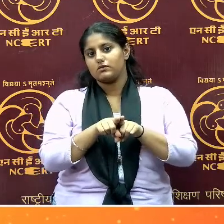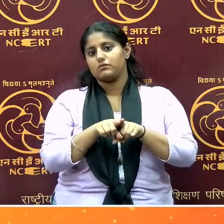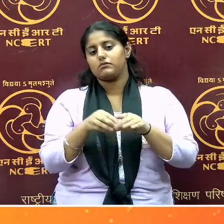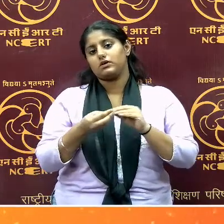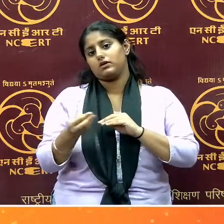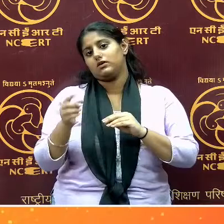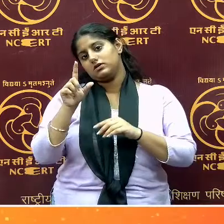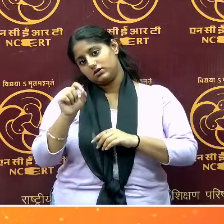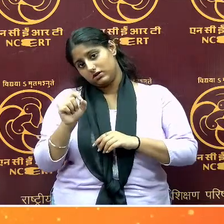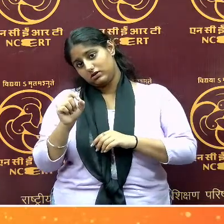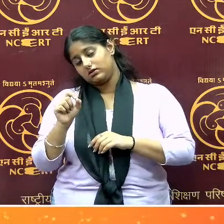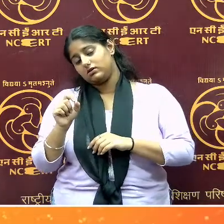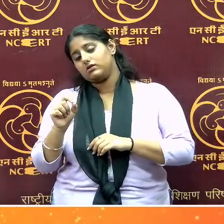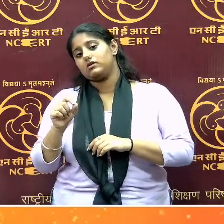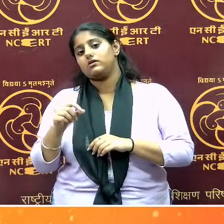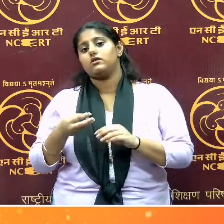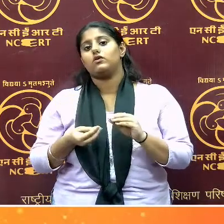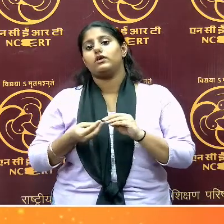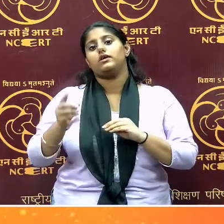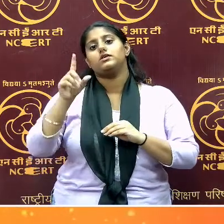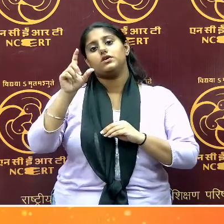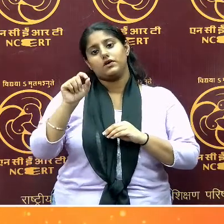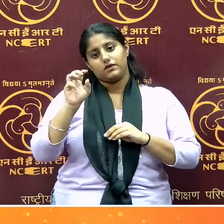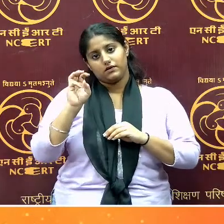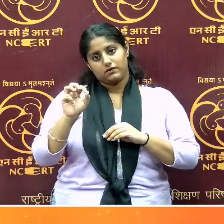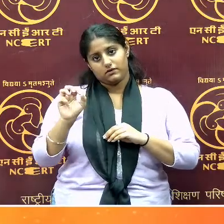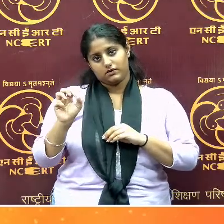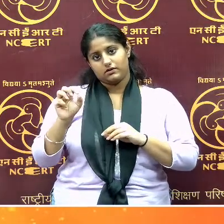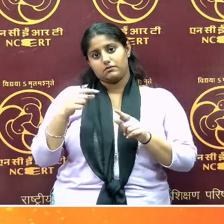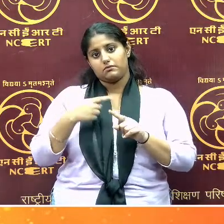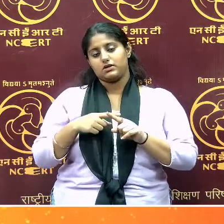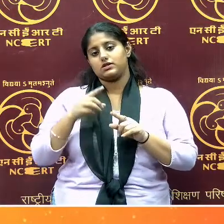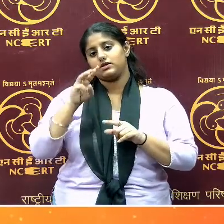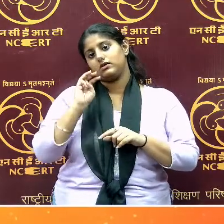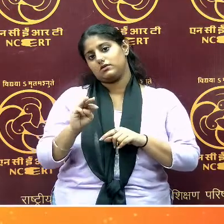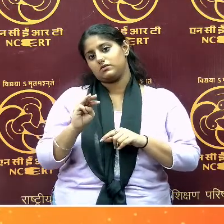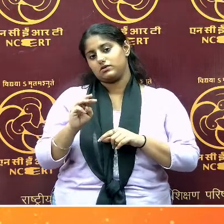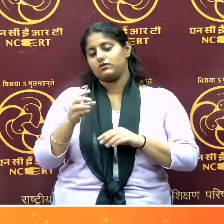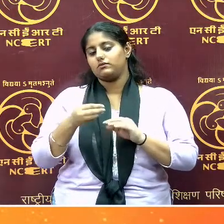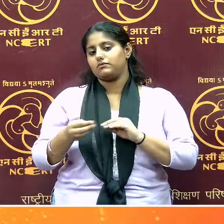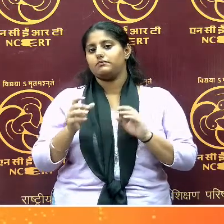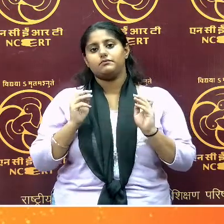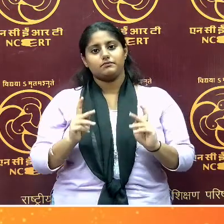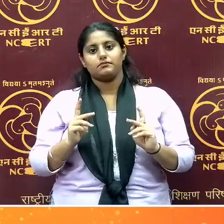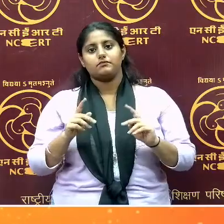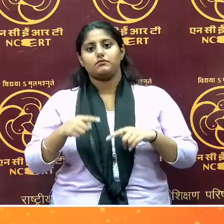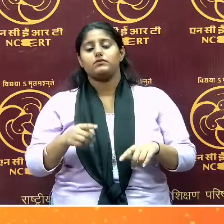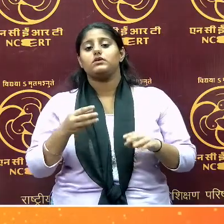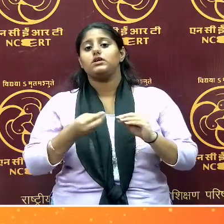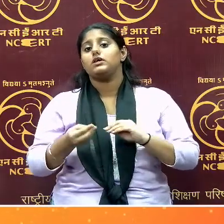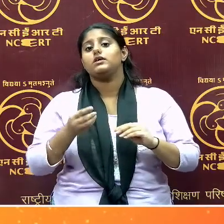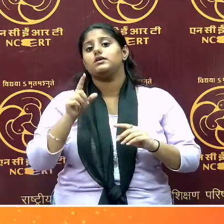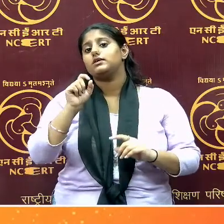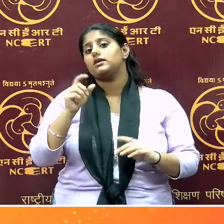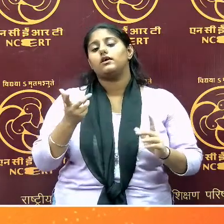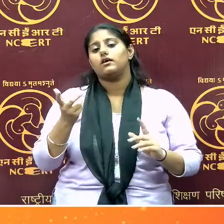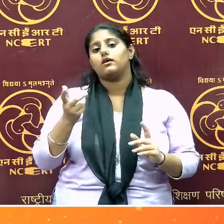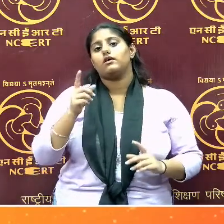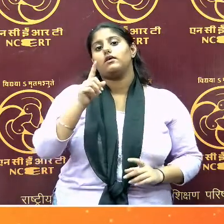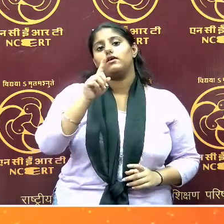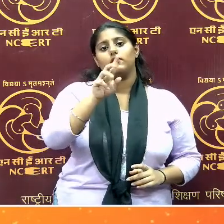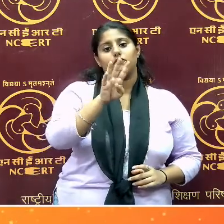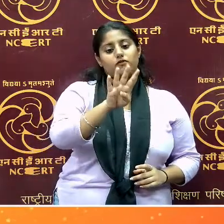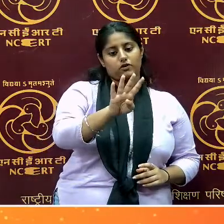10, nearest 100 and nearest 1,000. Okay. So, what is nearest 10? 41